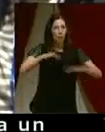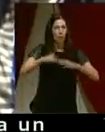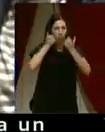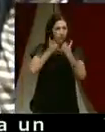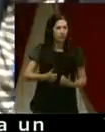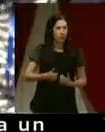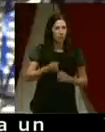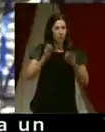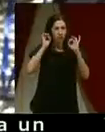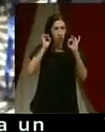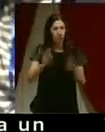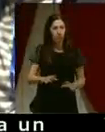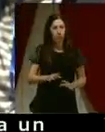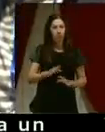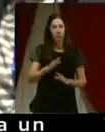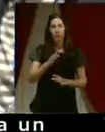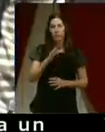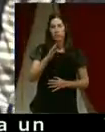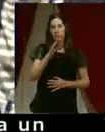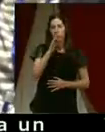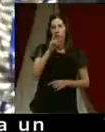patent on a physical gesture.